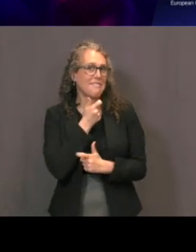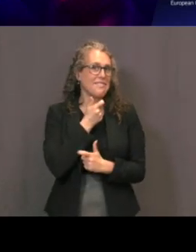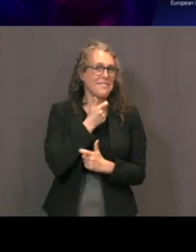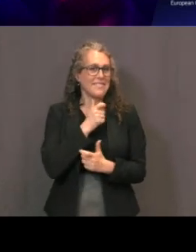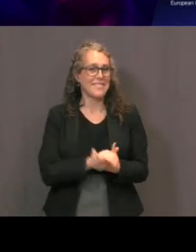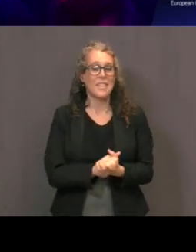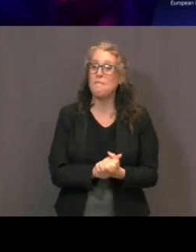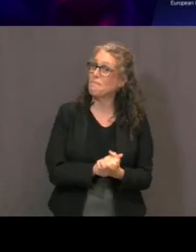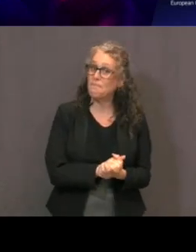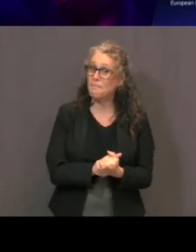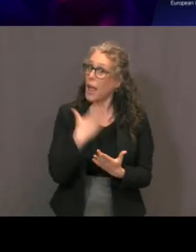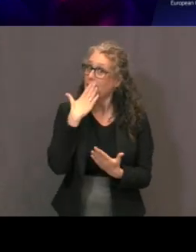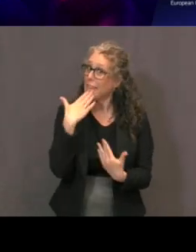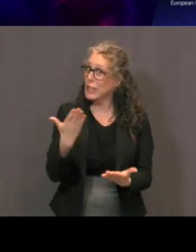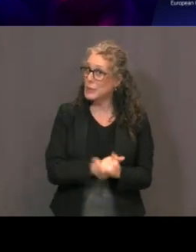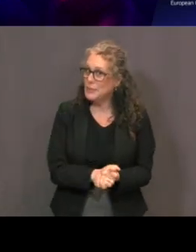Thank you.